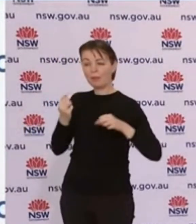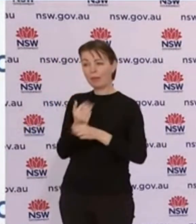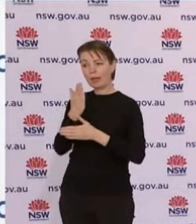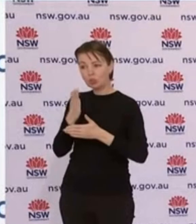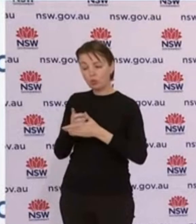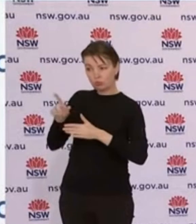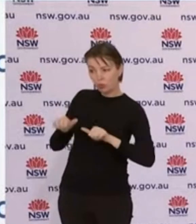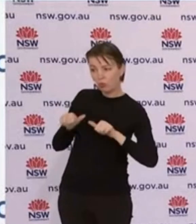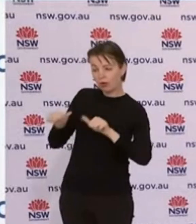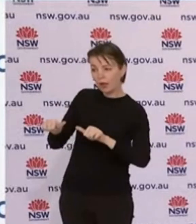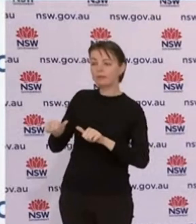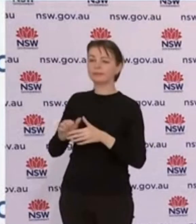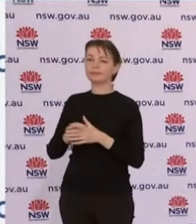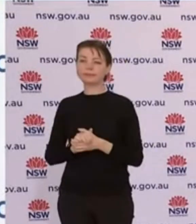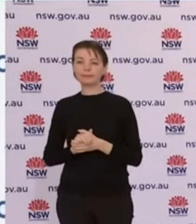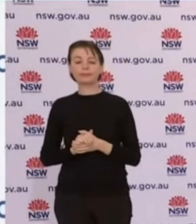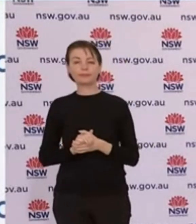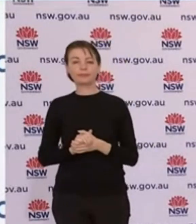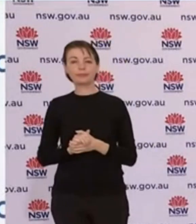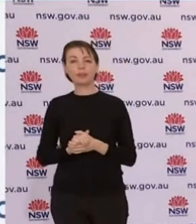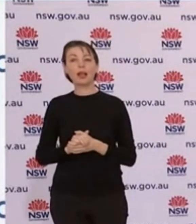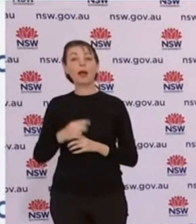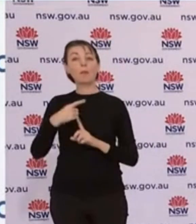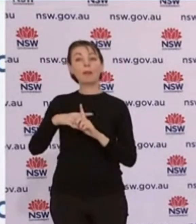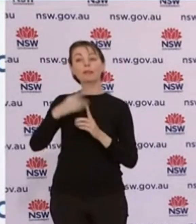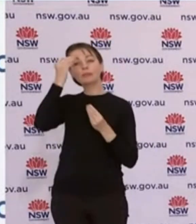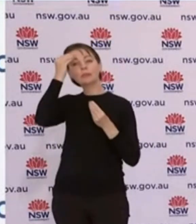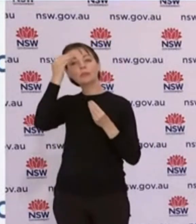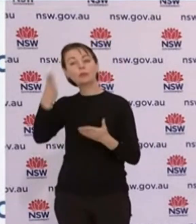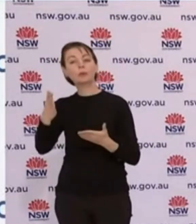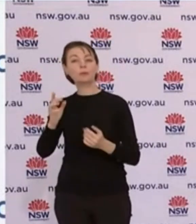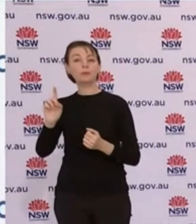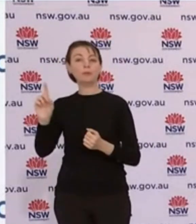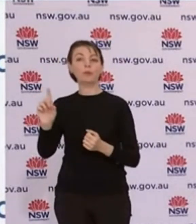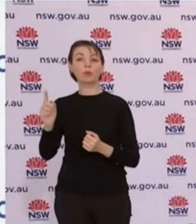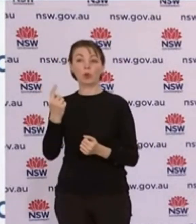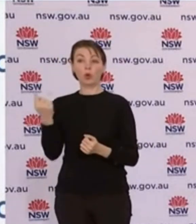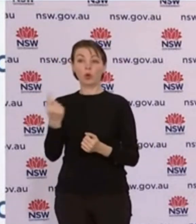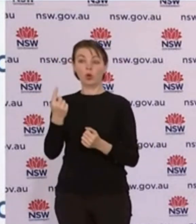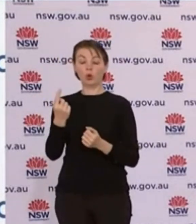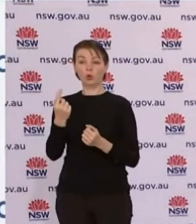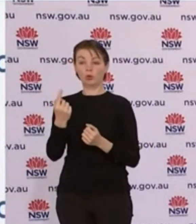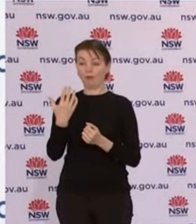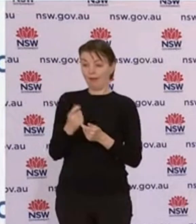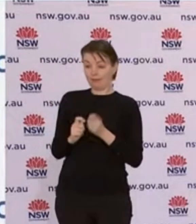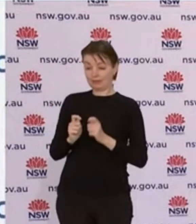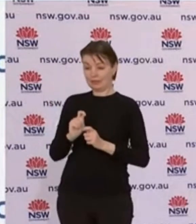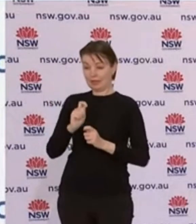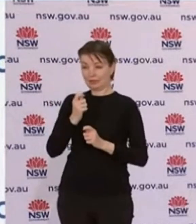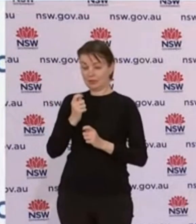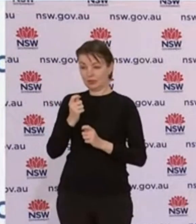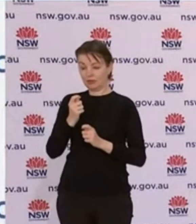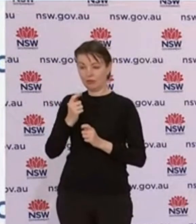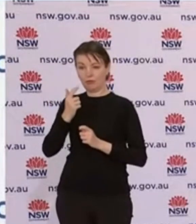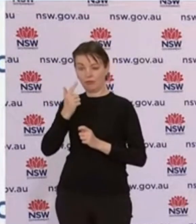their basic needs are met. And I would also like to say for anyone who is diagnosed with COVID-19, and if